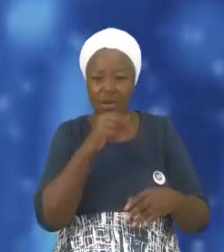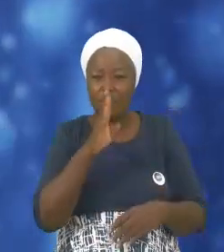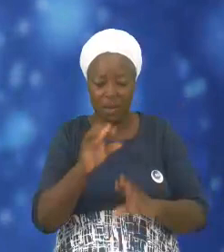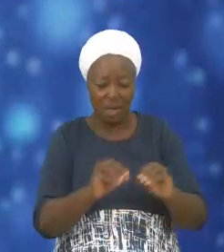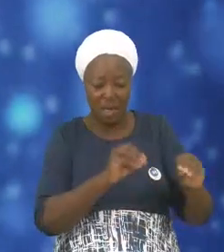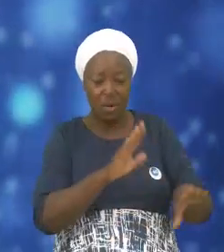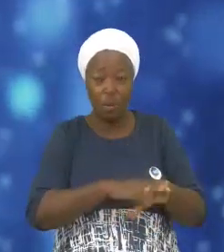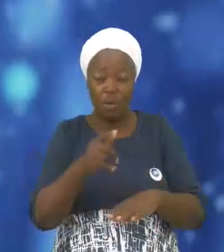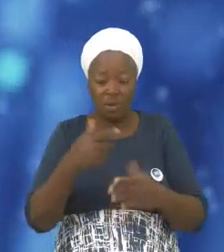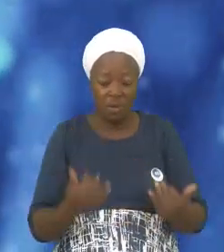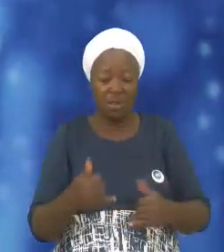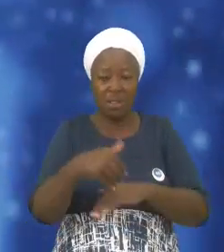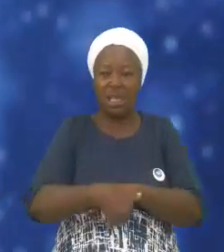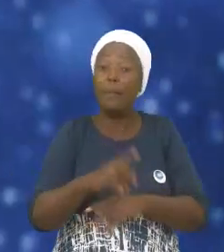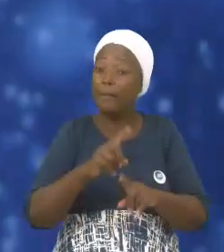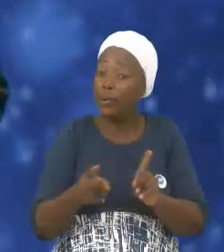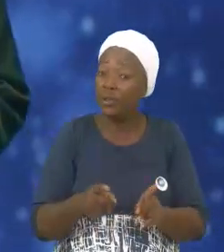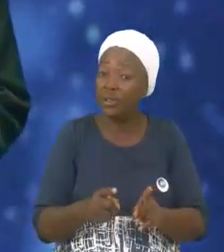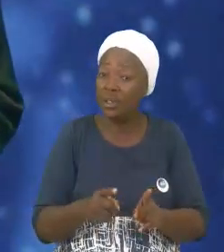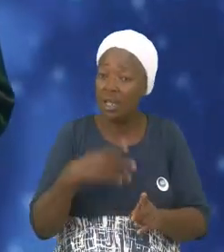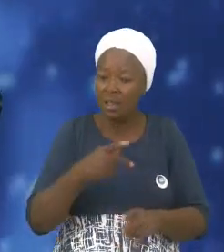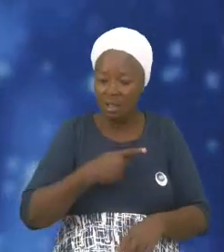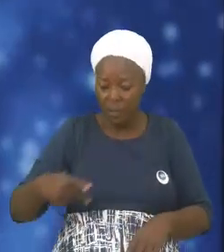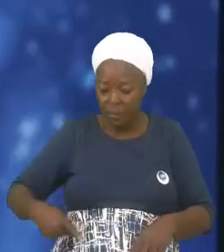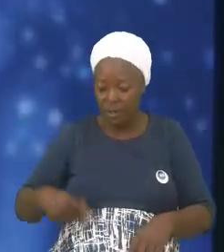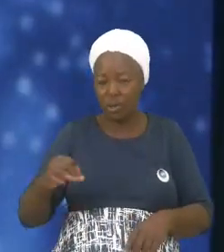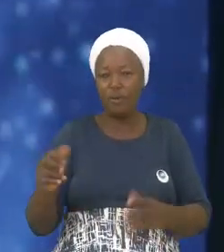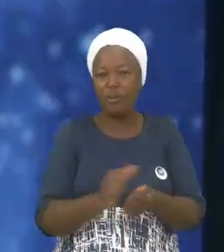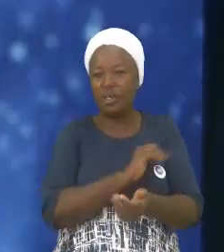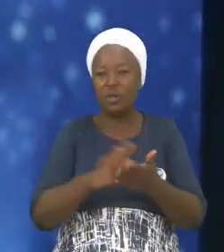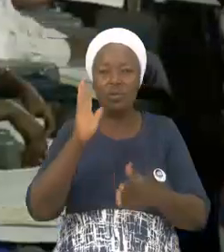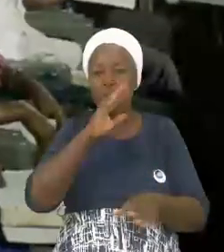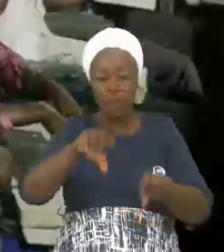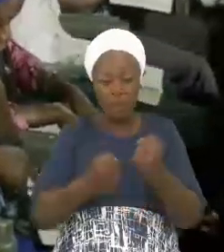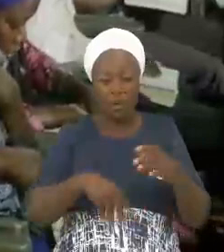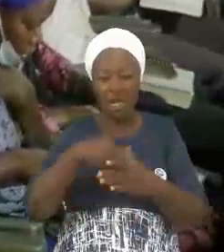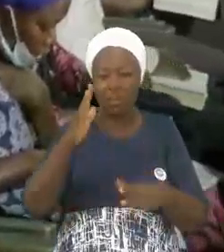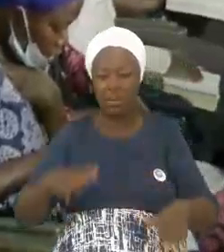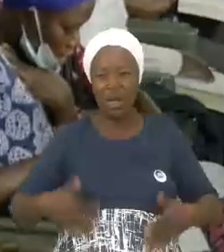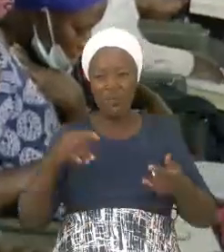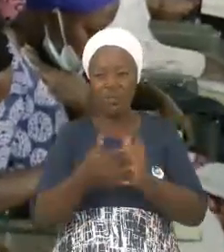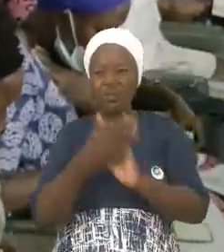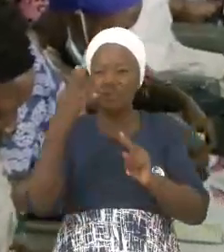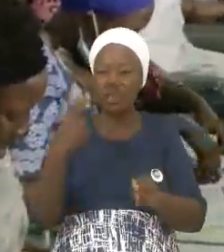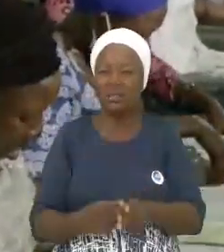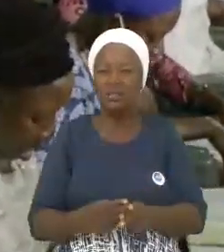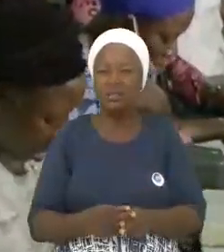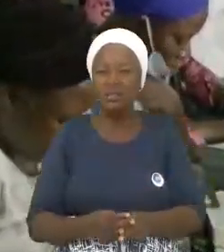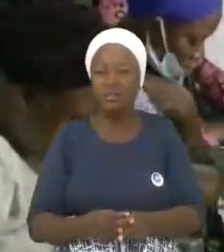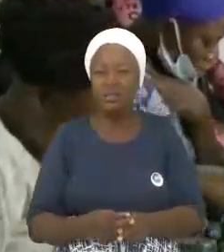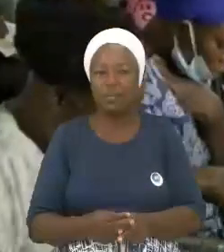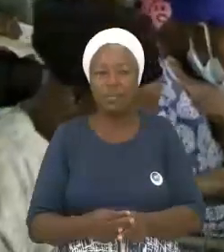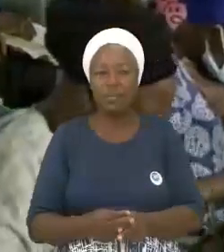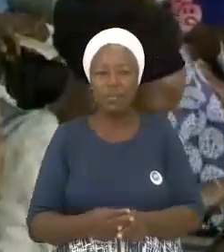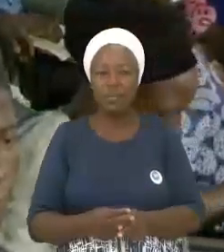you tonight, but the prince of perdition will be broken out of your life. His pain